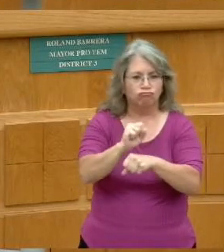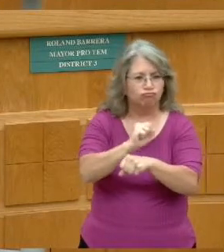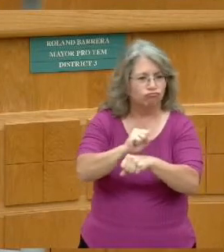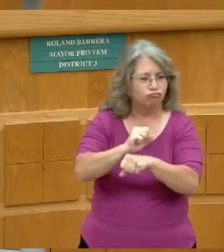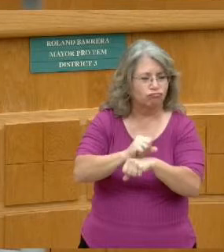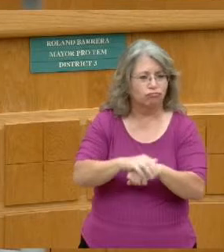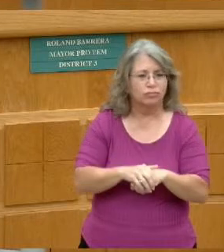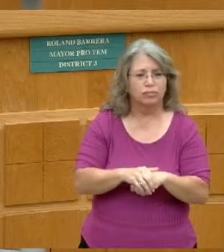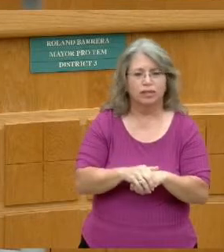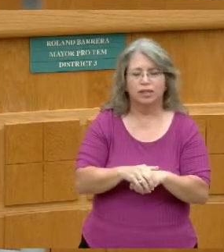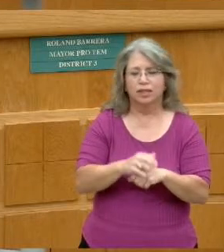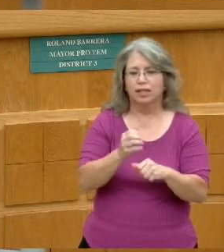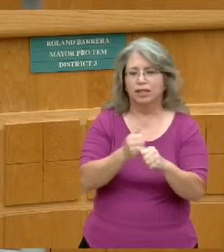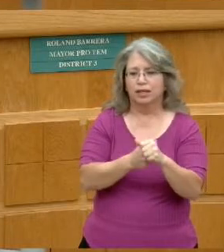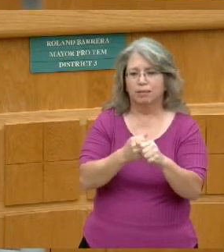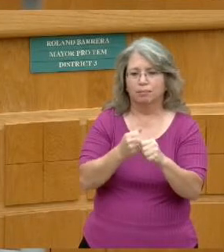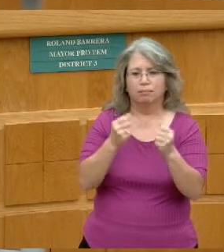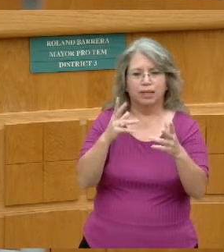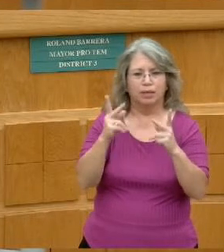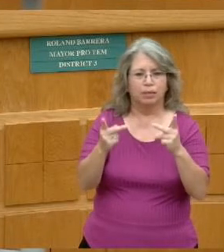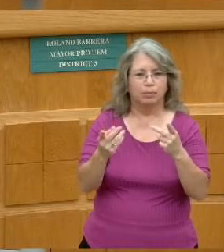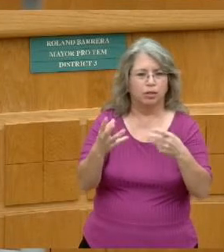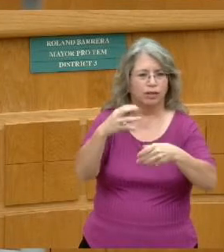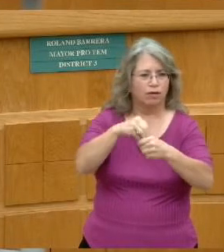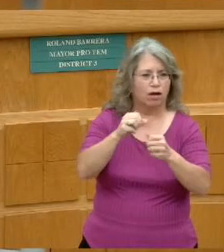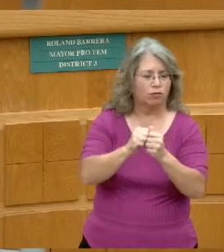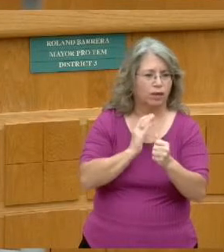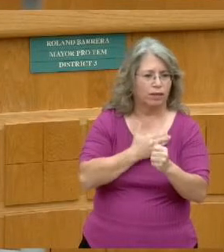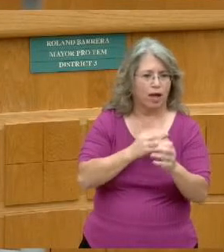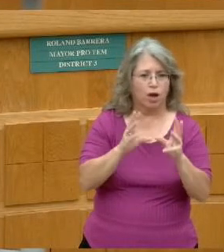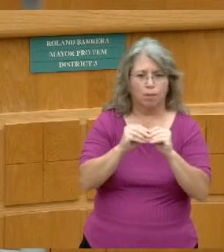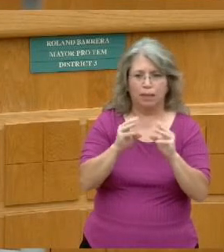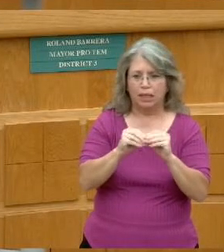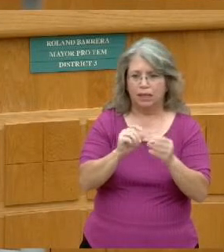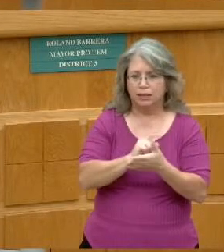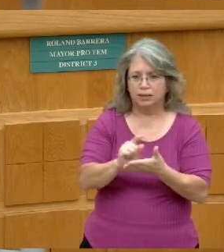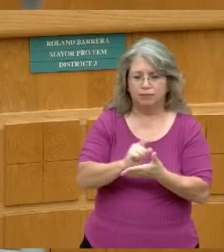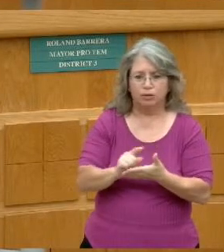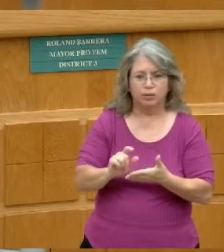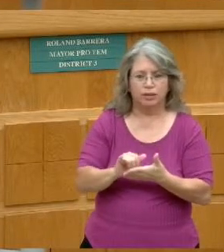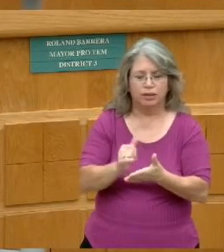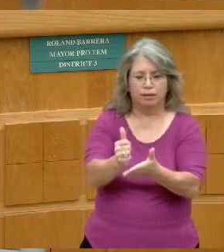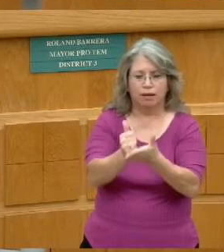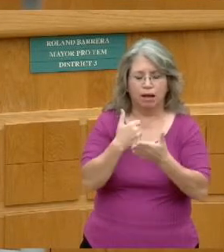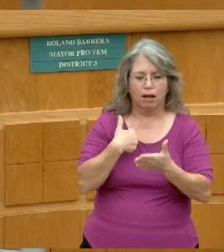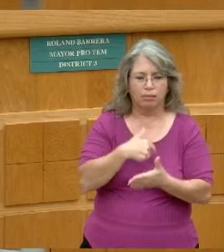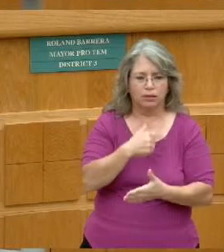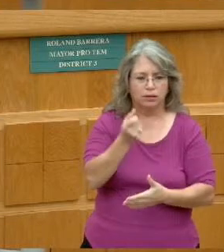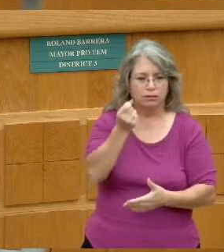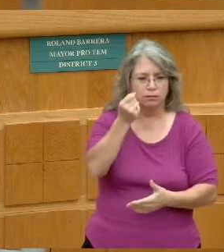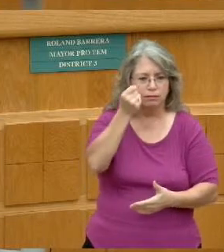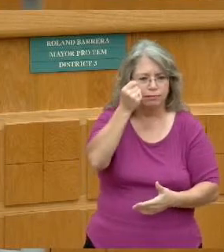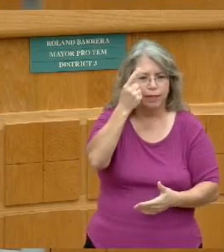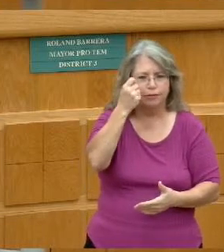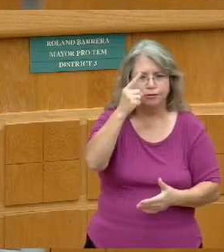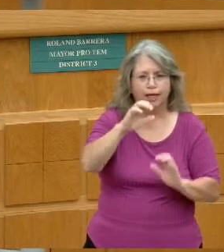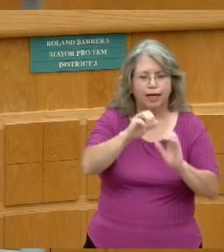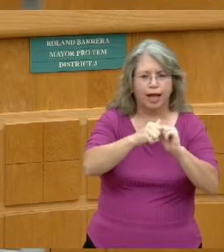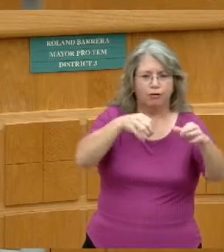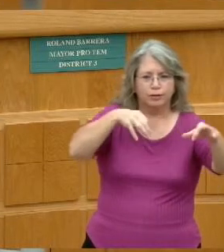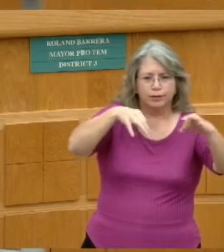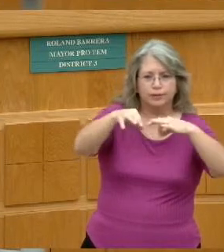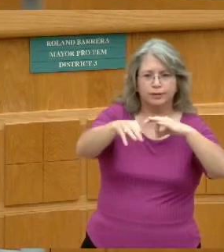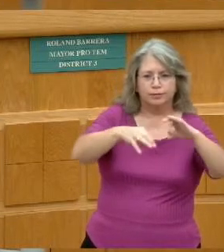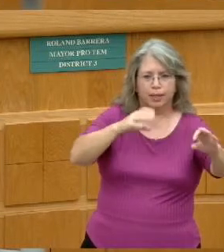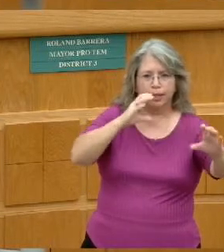that chimes into the meetings every week and helps us with understanding how to communicate the results